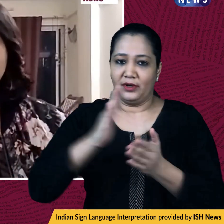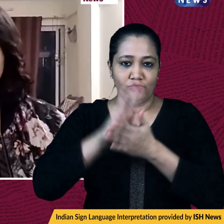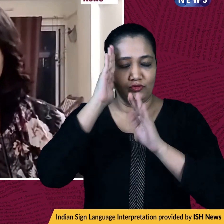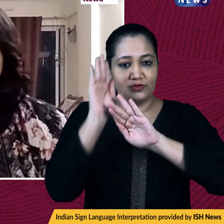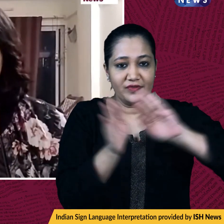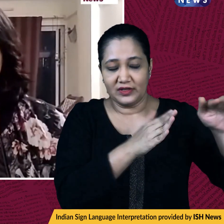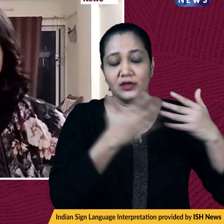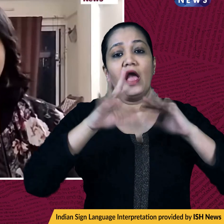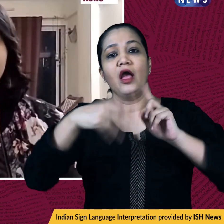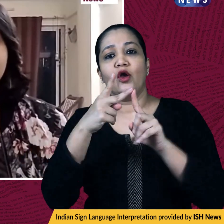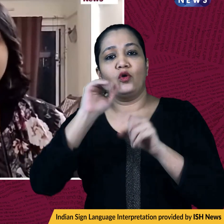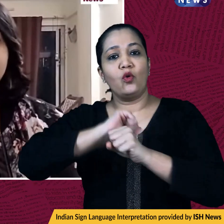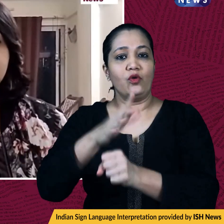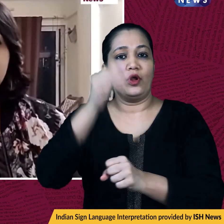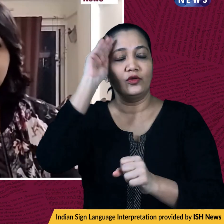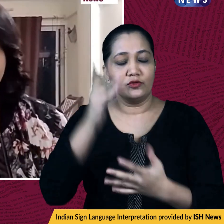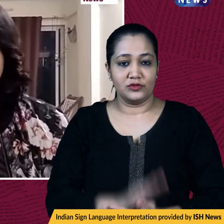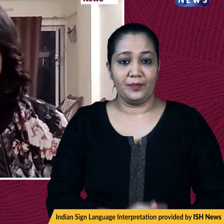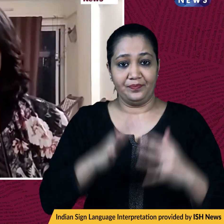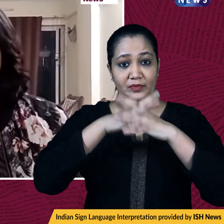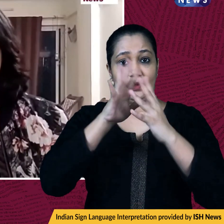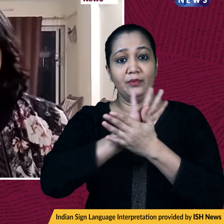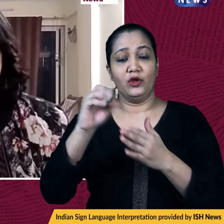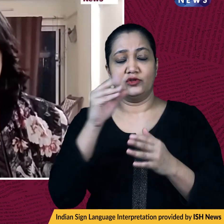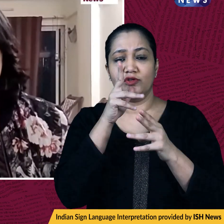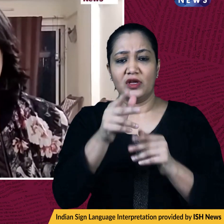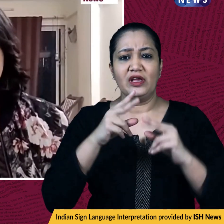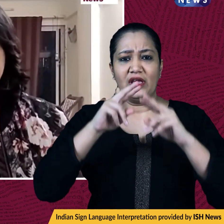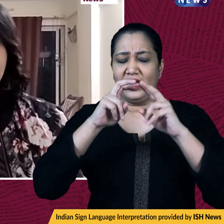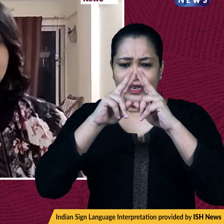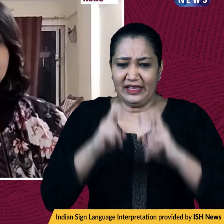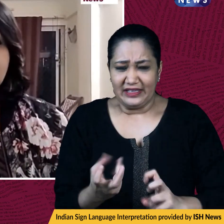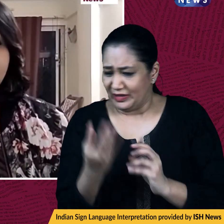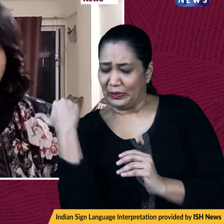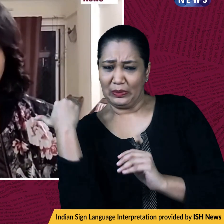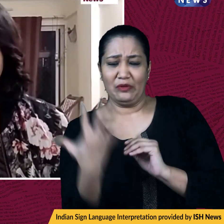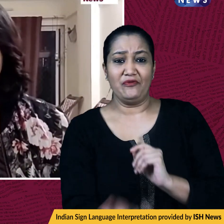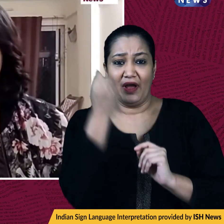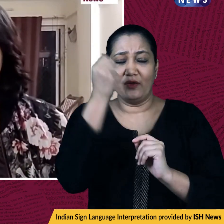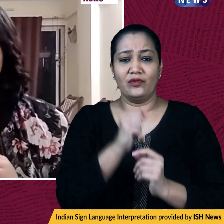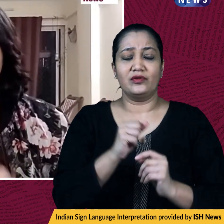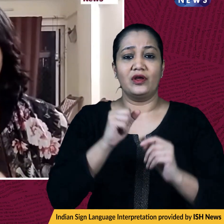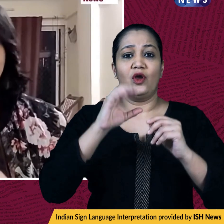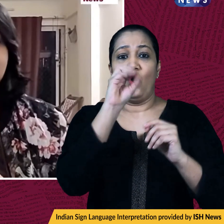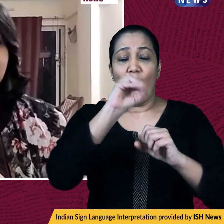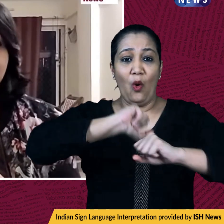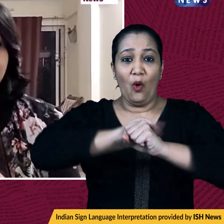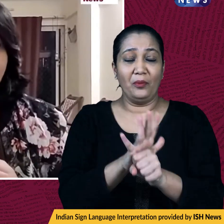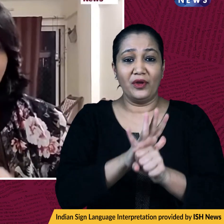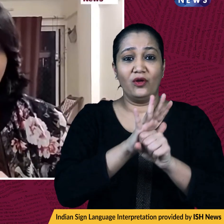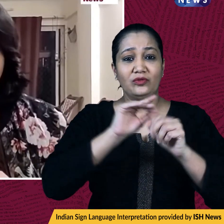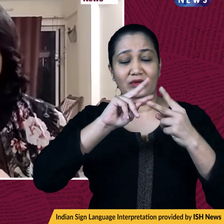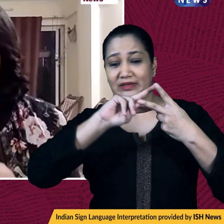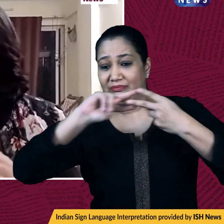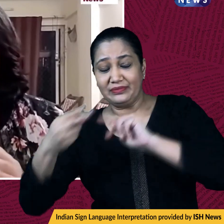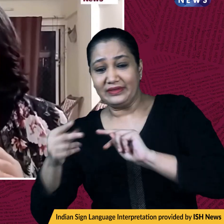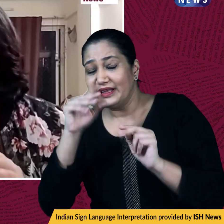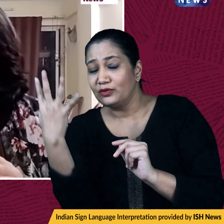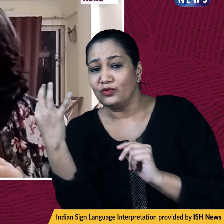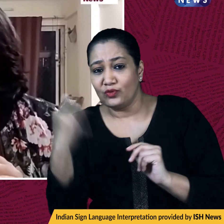to COVID right now, according to the WHO, a recently discovered subvariant of the highly contagious